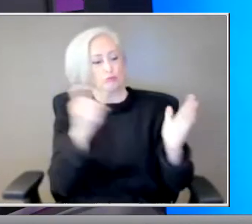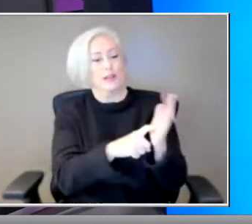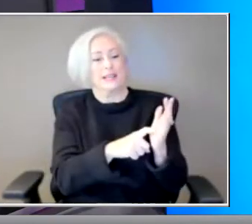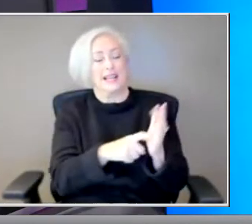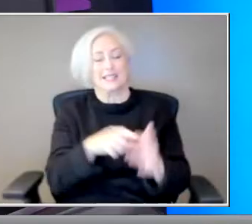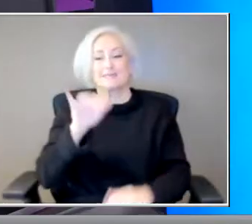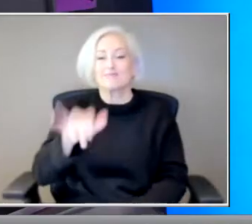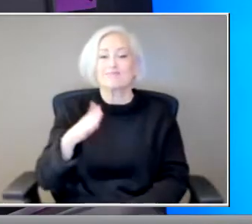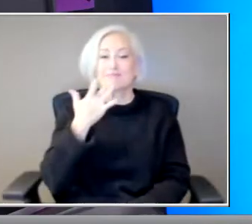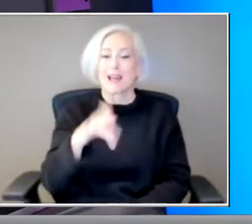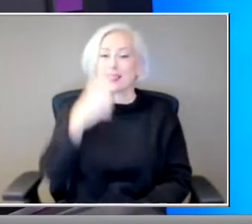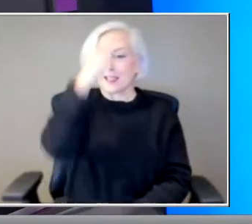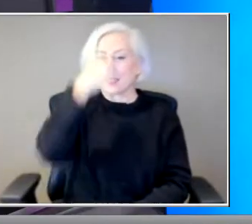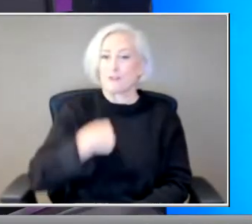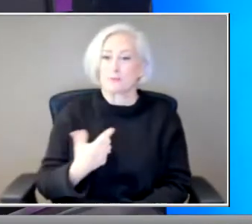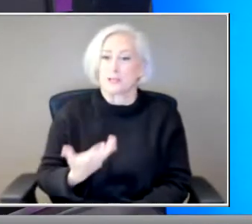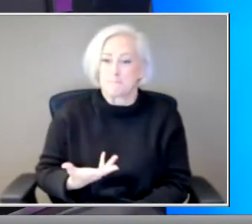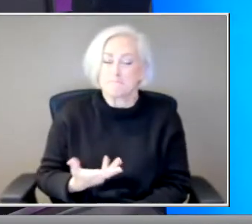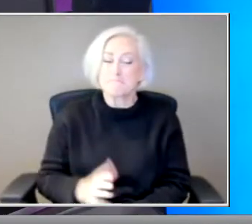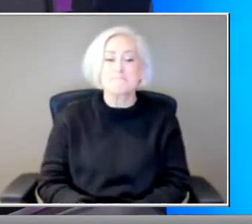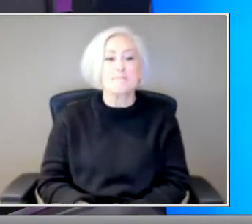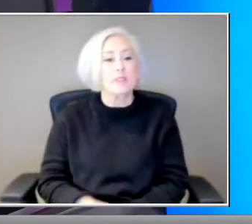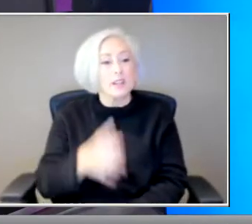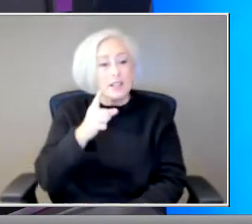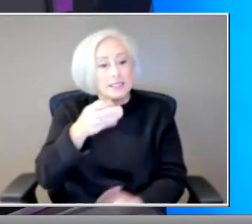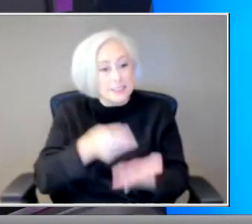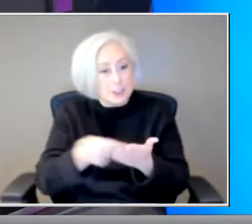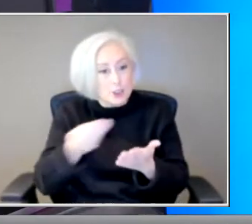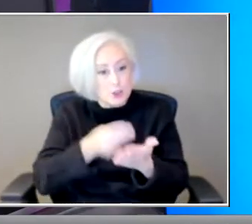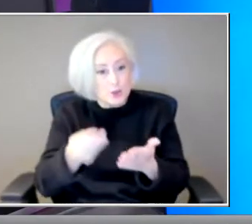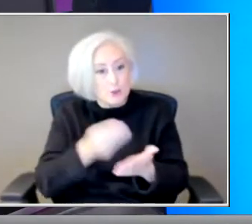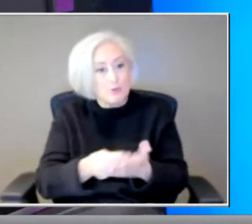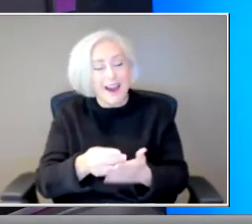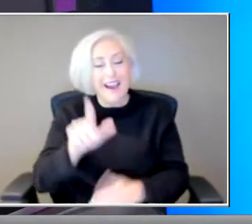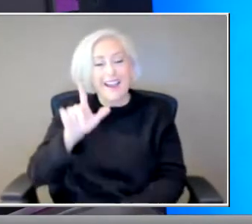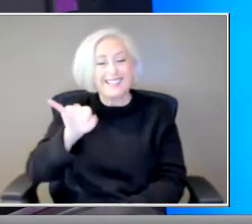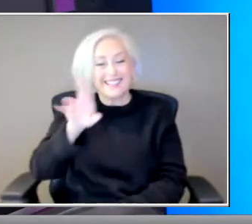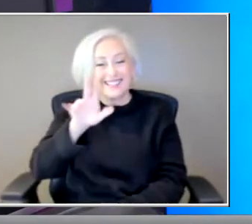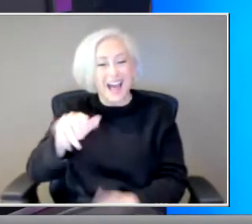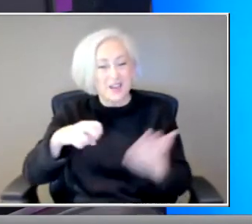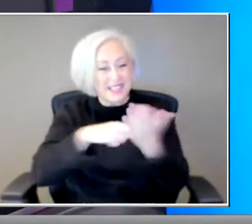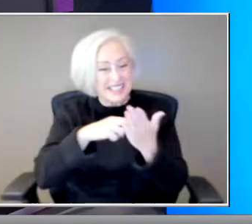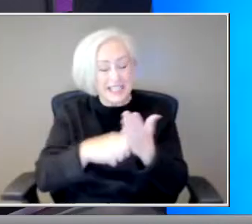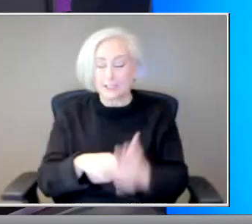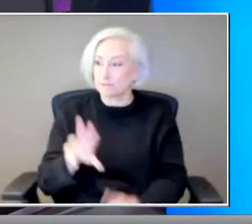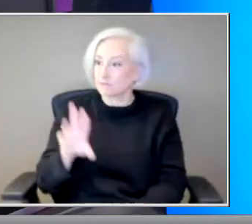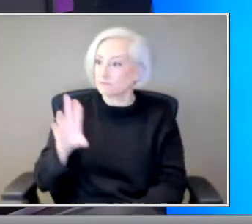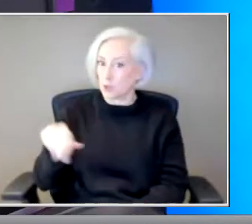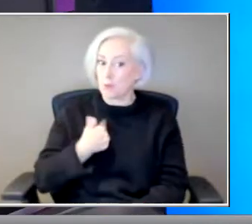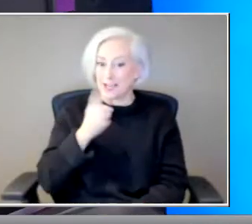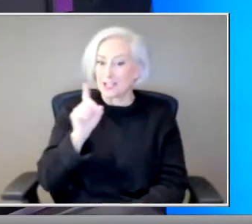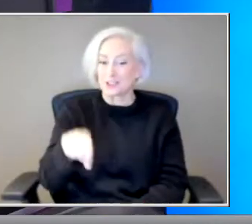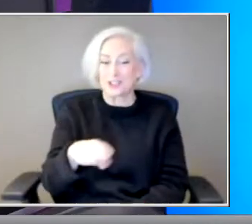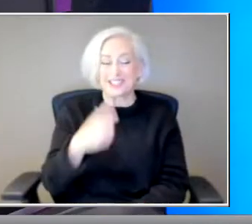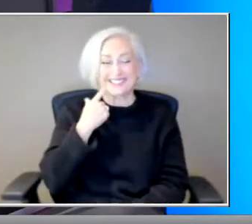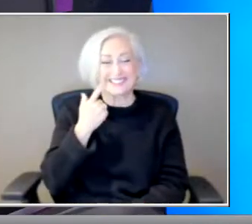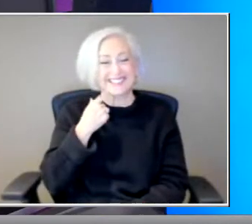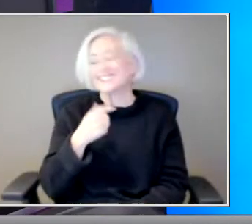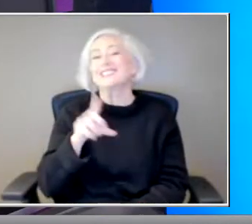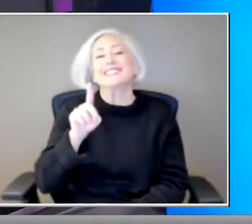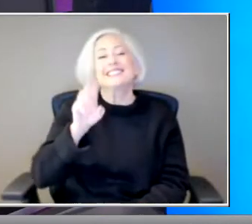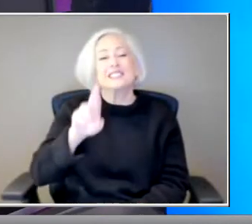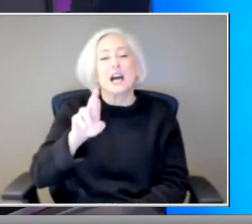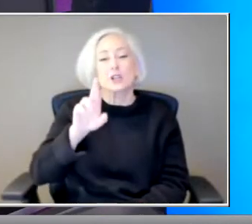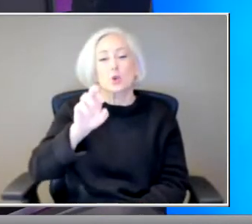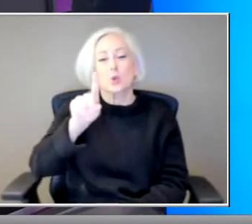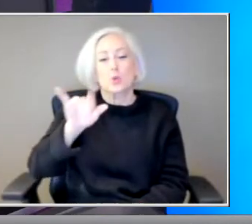me. You bought any lottery tickets? No, but I should. You definitely should. I think you should. Dr. Reddy, Richard was 31 years